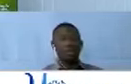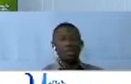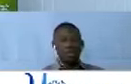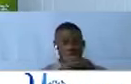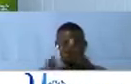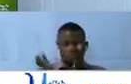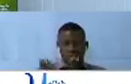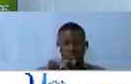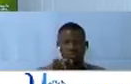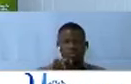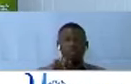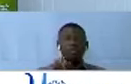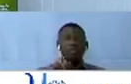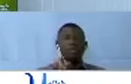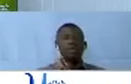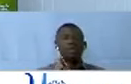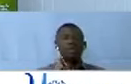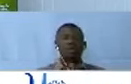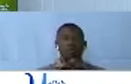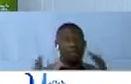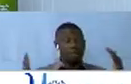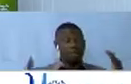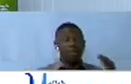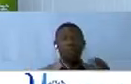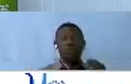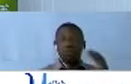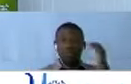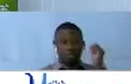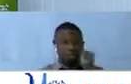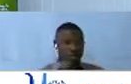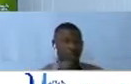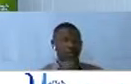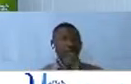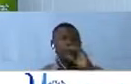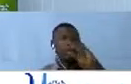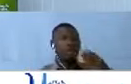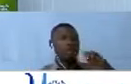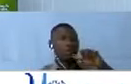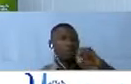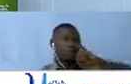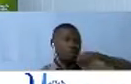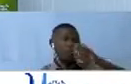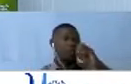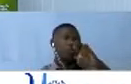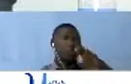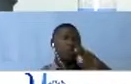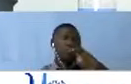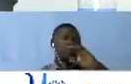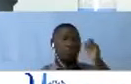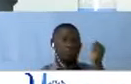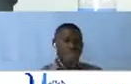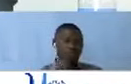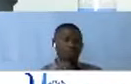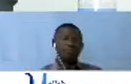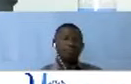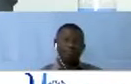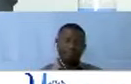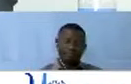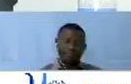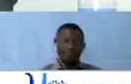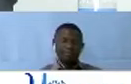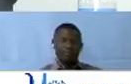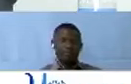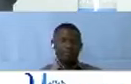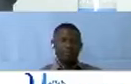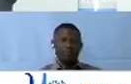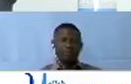old mother carrying a woman, a courier, kunton kolo, you have for major crimes. So,